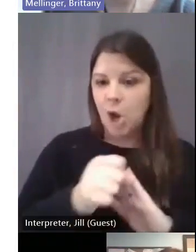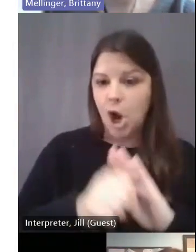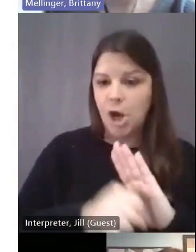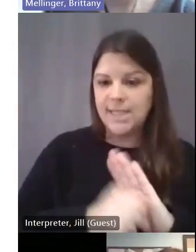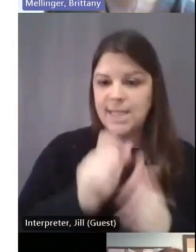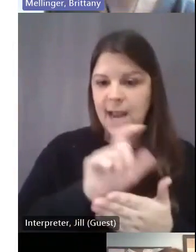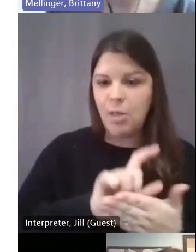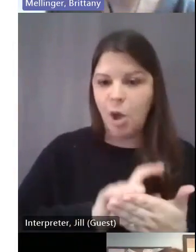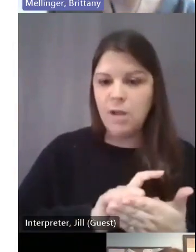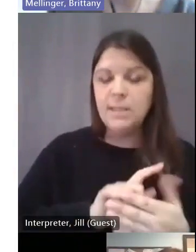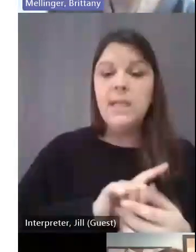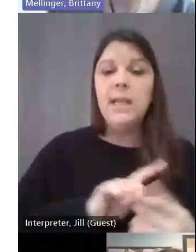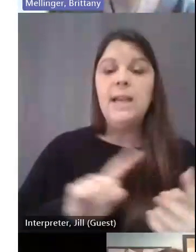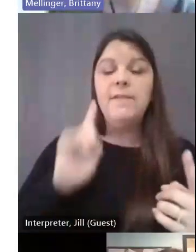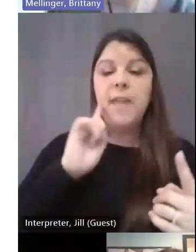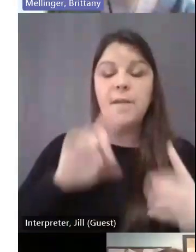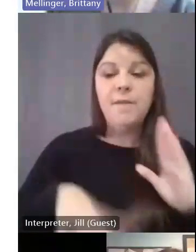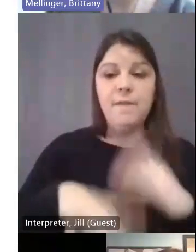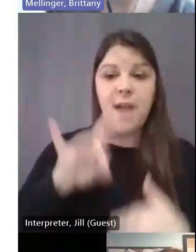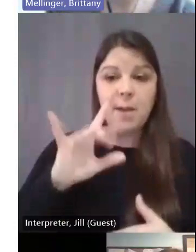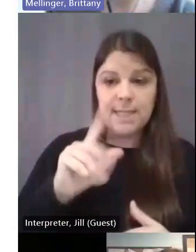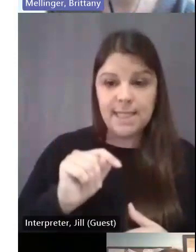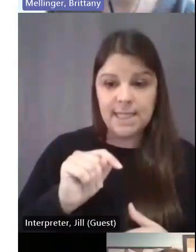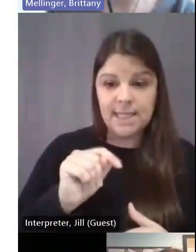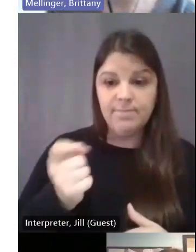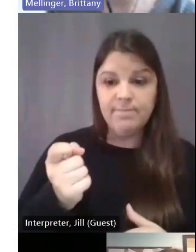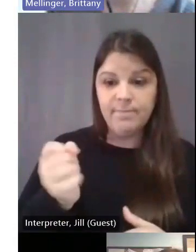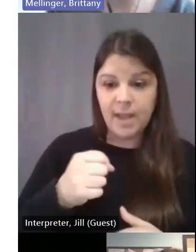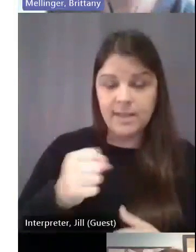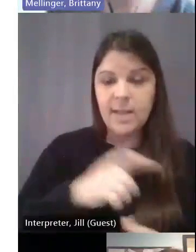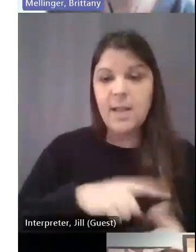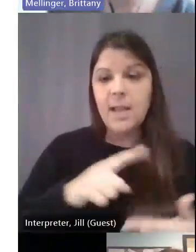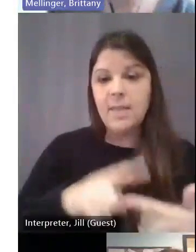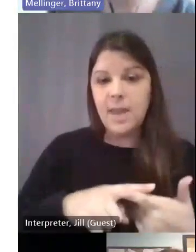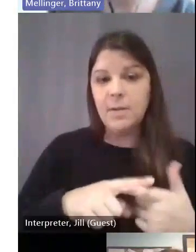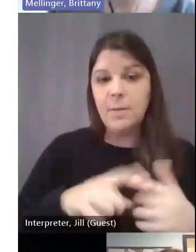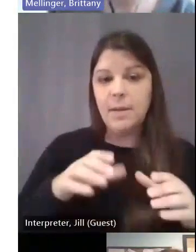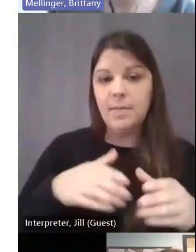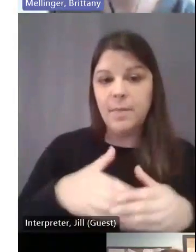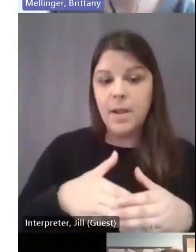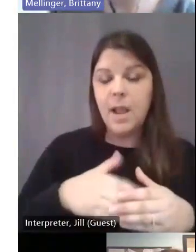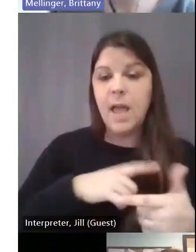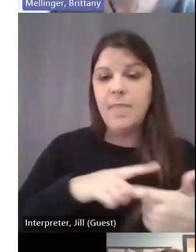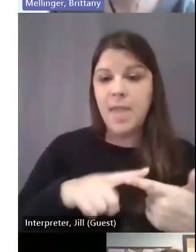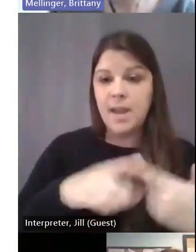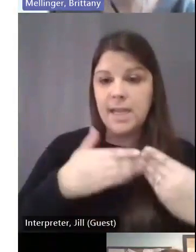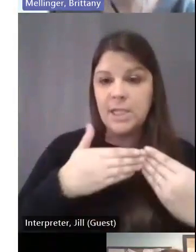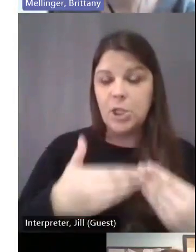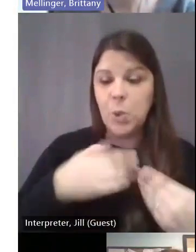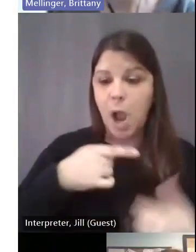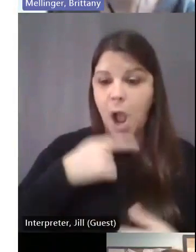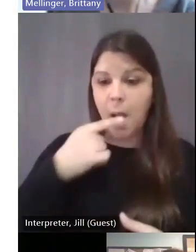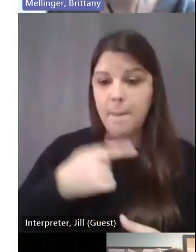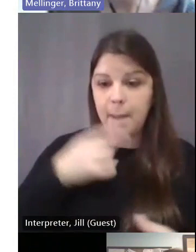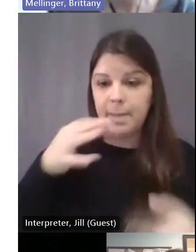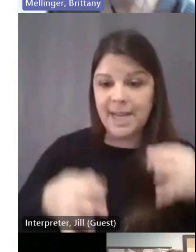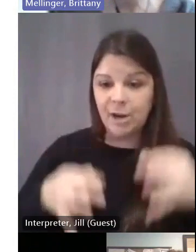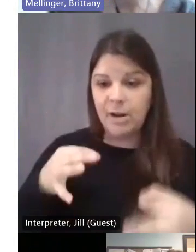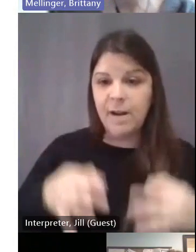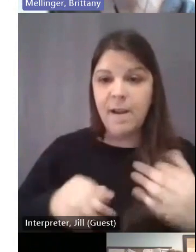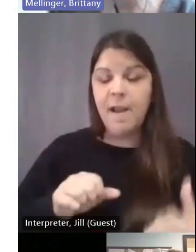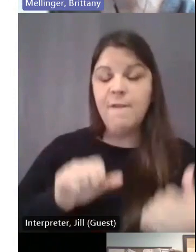that happens, if probable cause is found, then the case may be conciliated. It might advance to a public hearing in front of